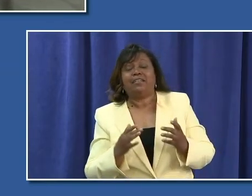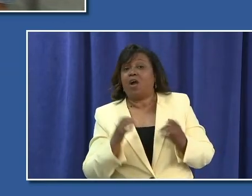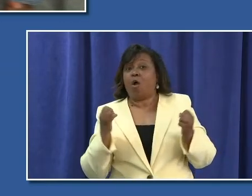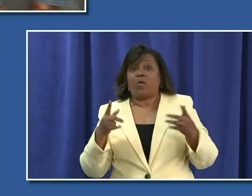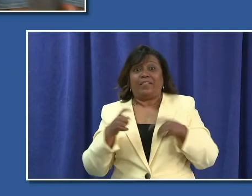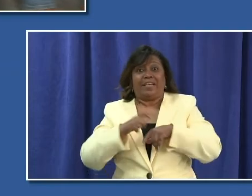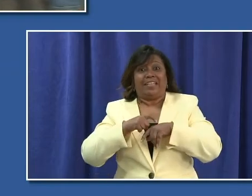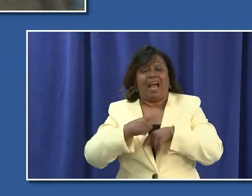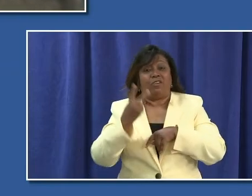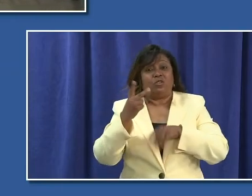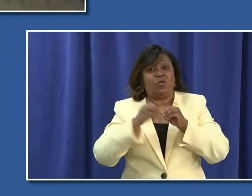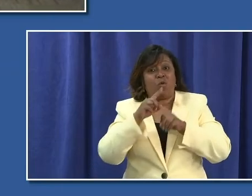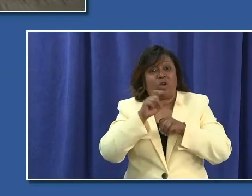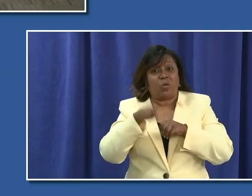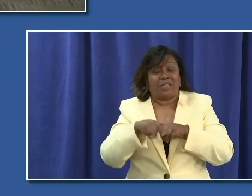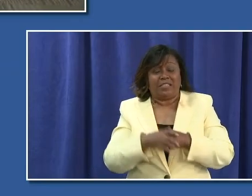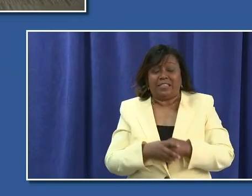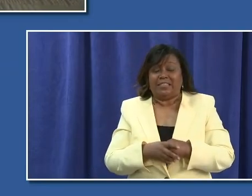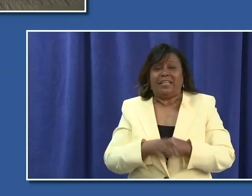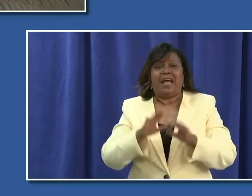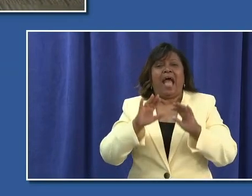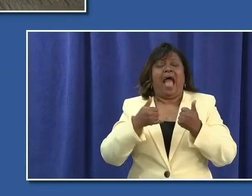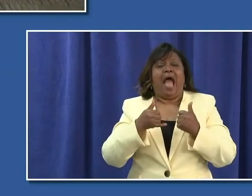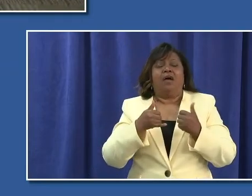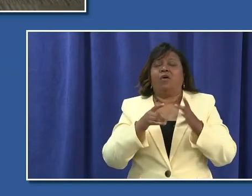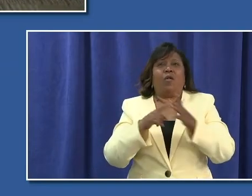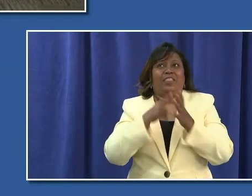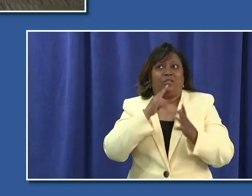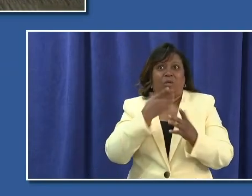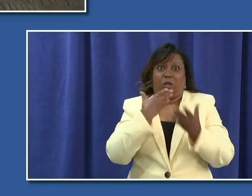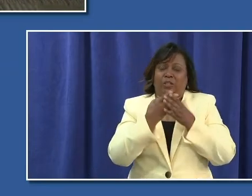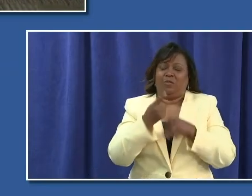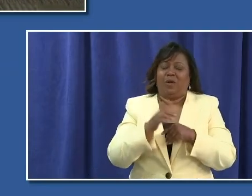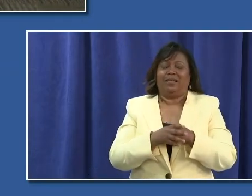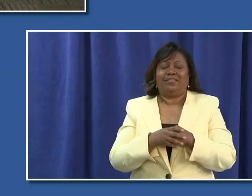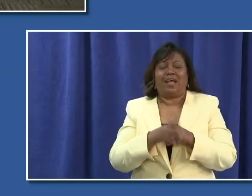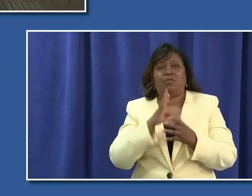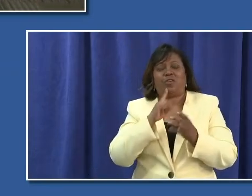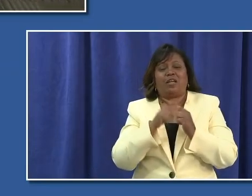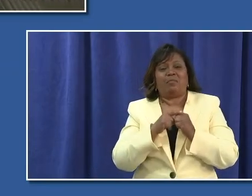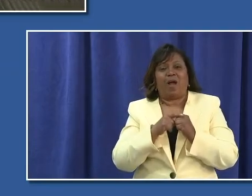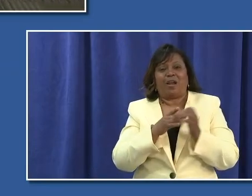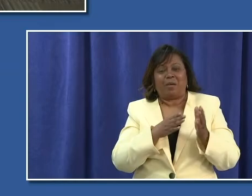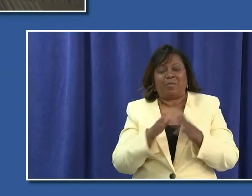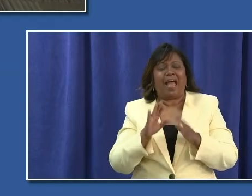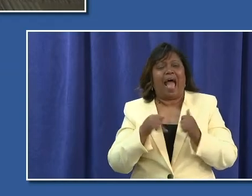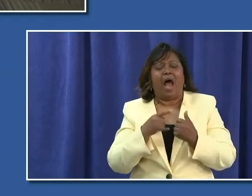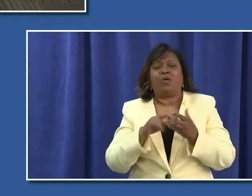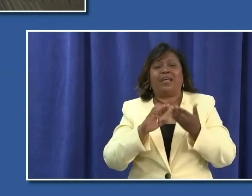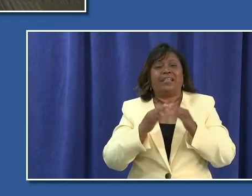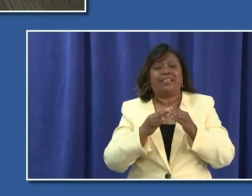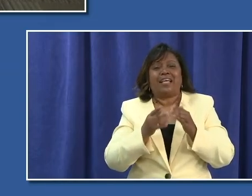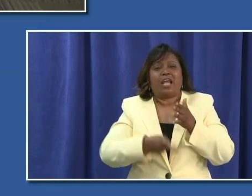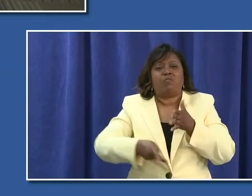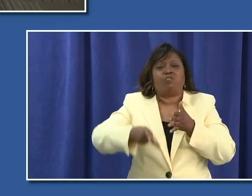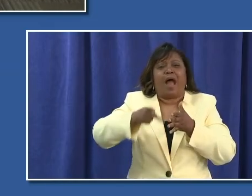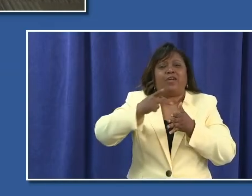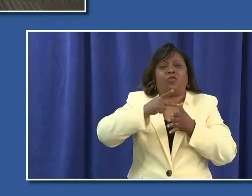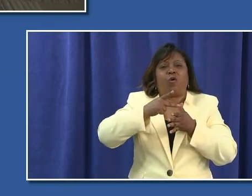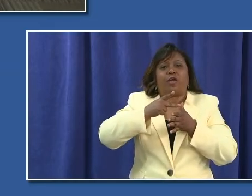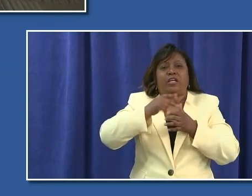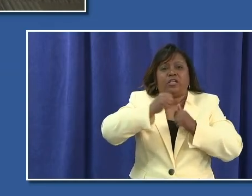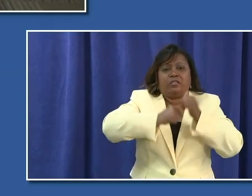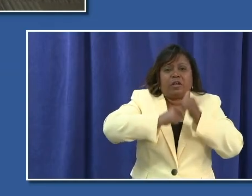right, we have time for 2 more questions. How does, this is actually a good one, as we were talking about our plan. How does the city prioritize